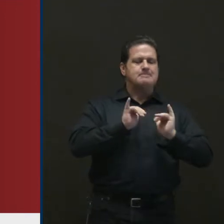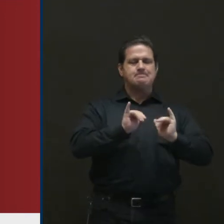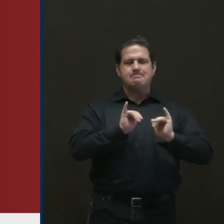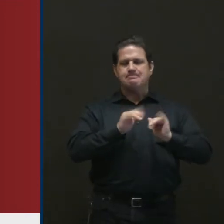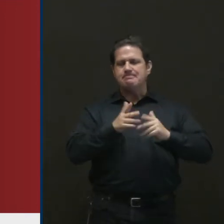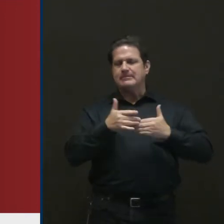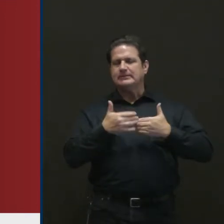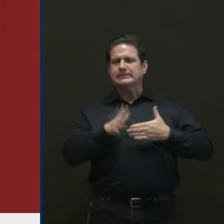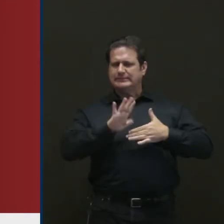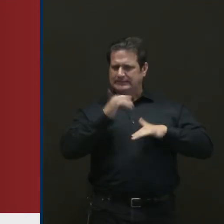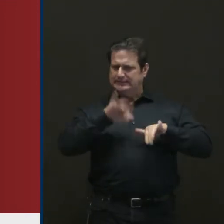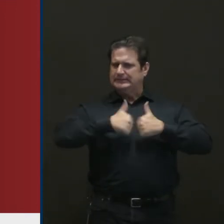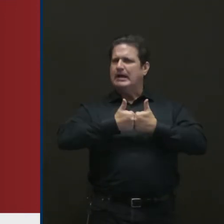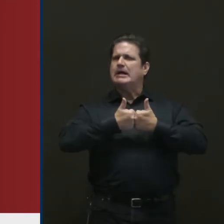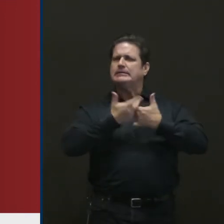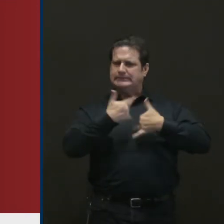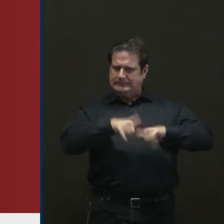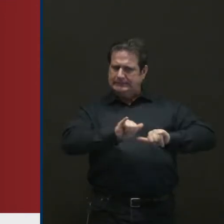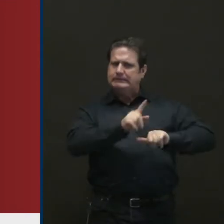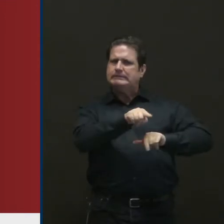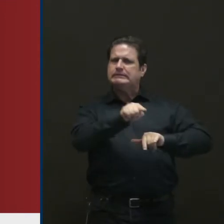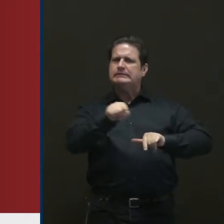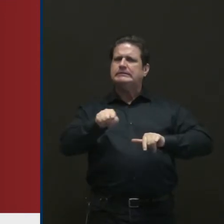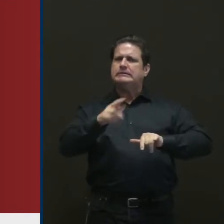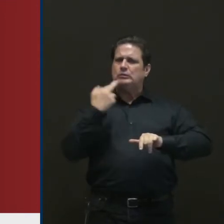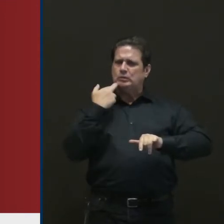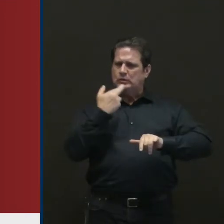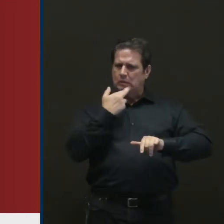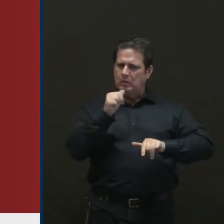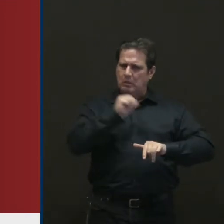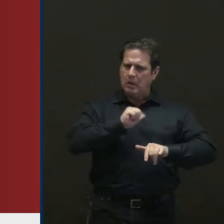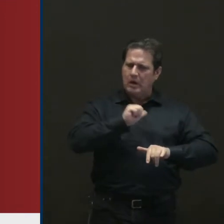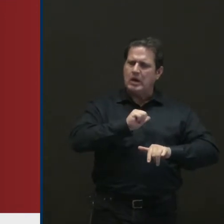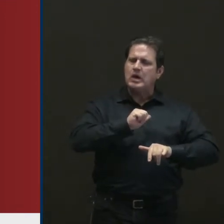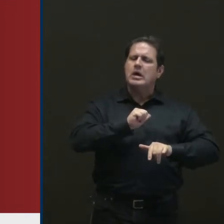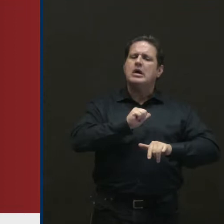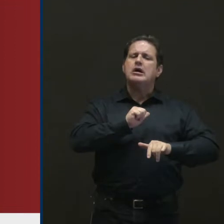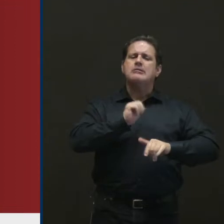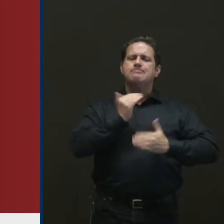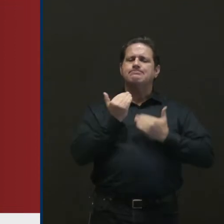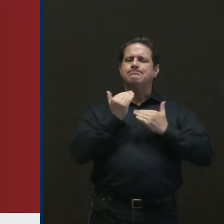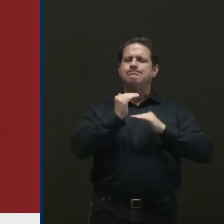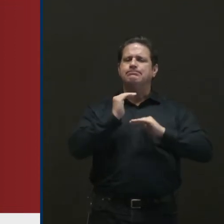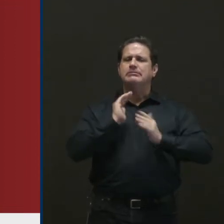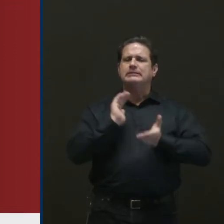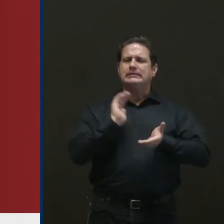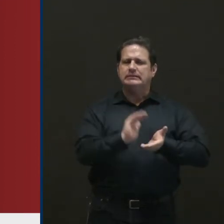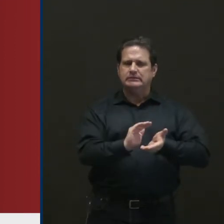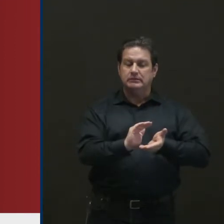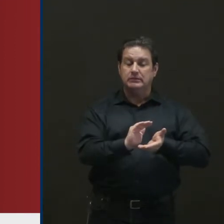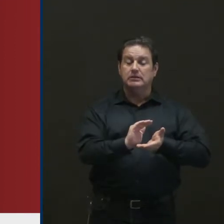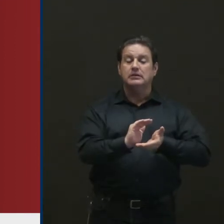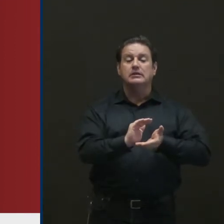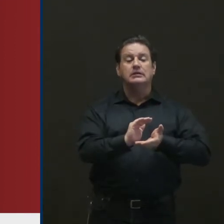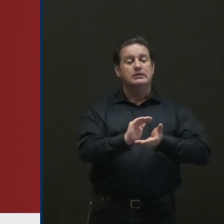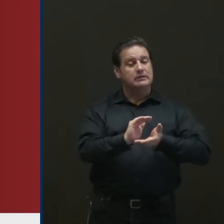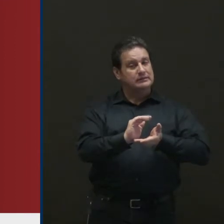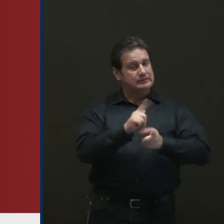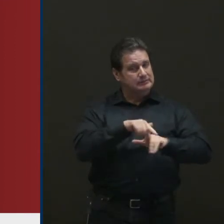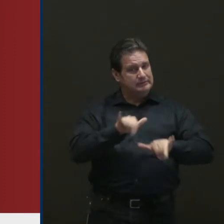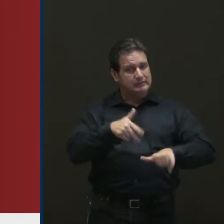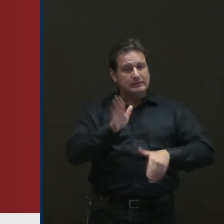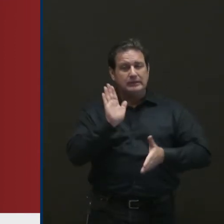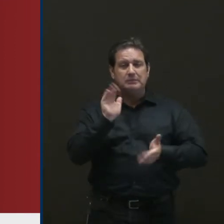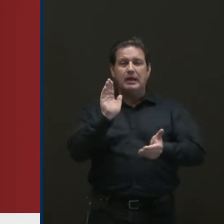continued to see some challenges there, although it's leveled out a little bit. And then, as we expected all along, and